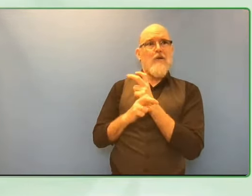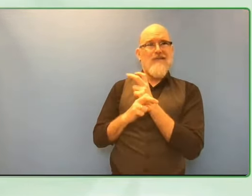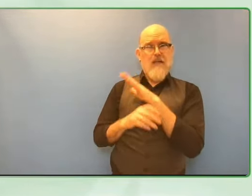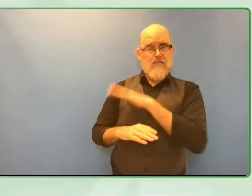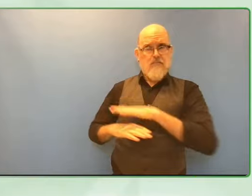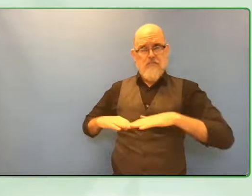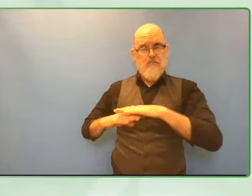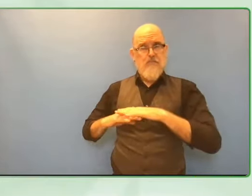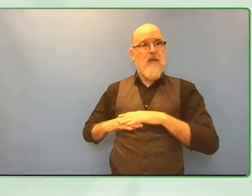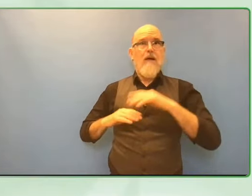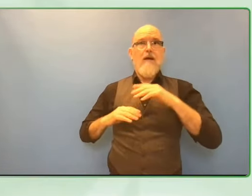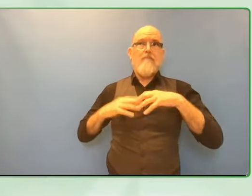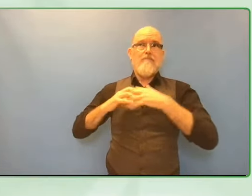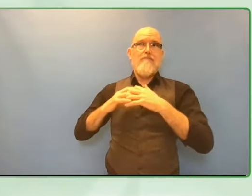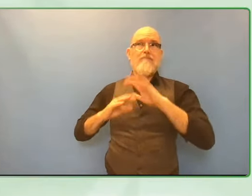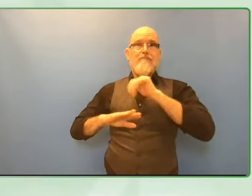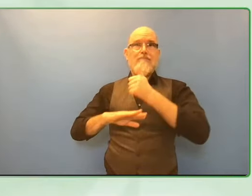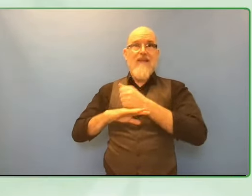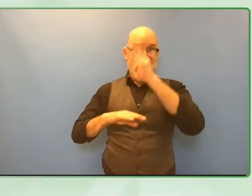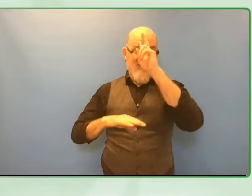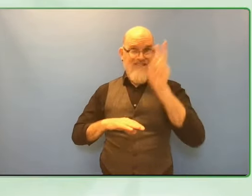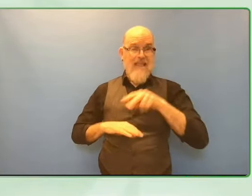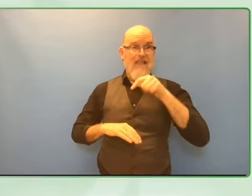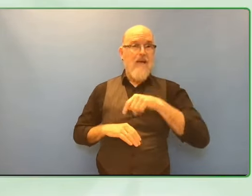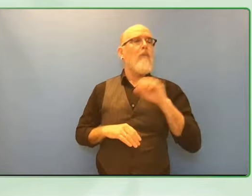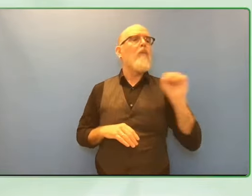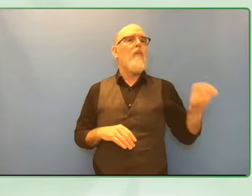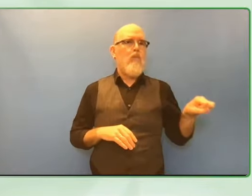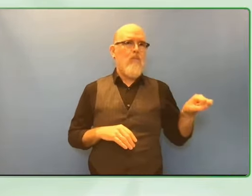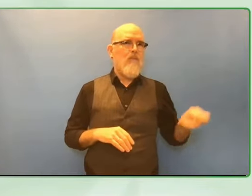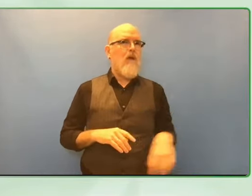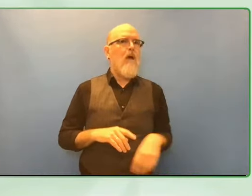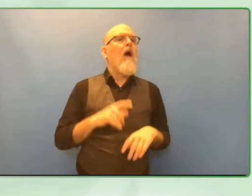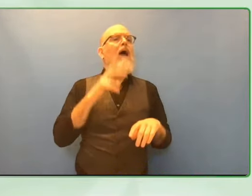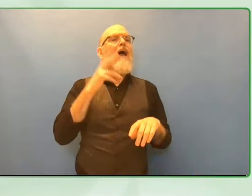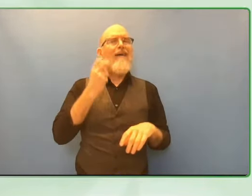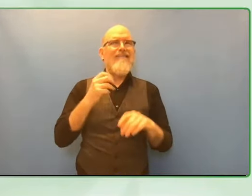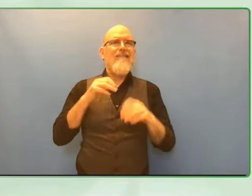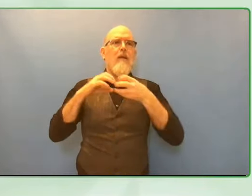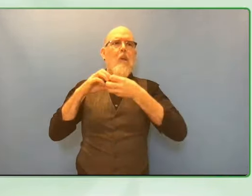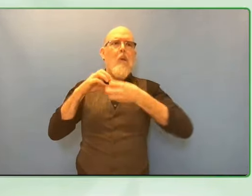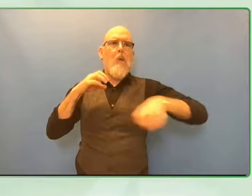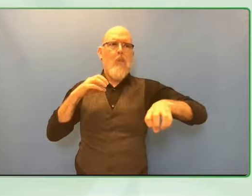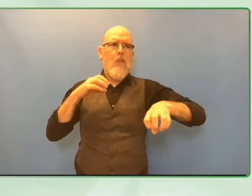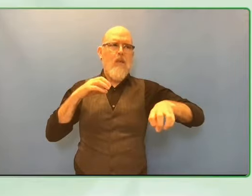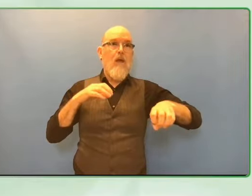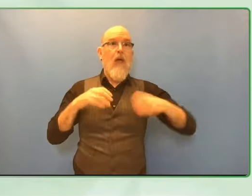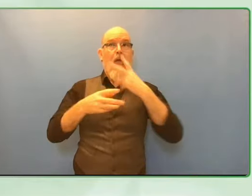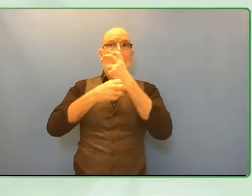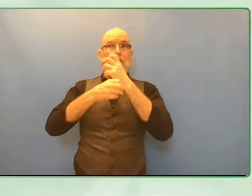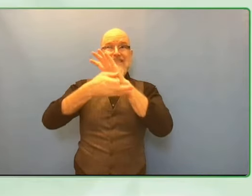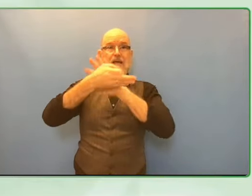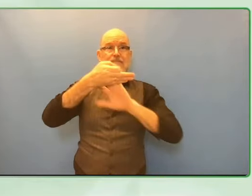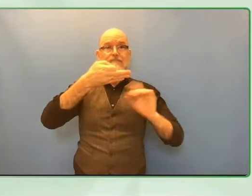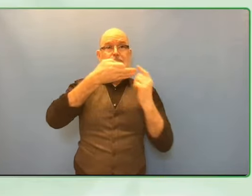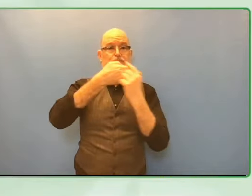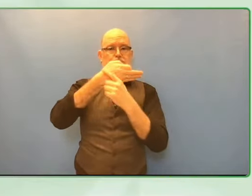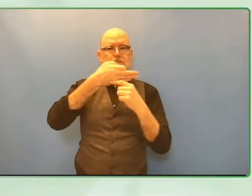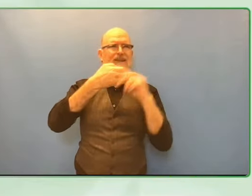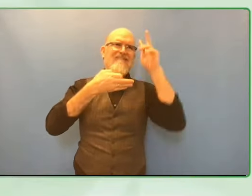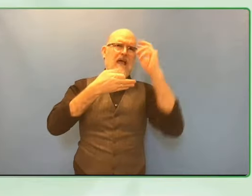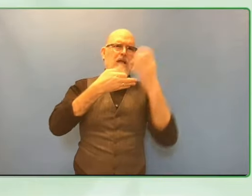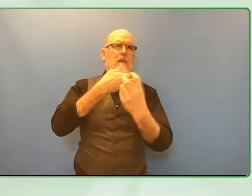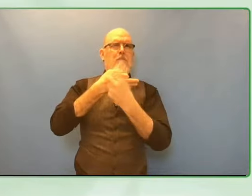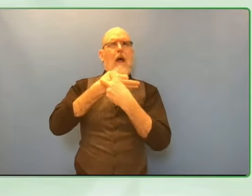Vienna, but there are subsidiaries in other parts of Austria as well. And since we are providing trainings,